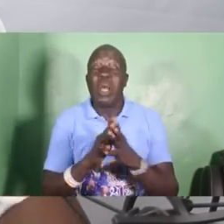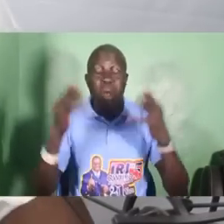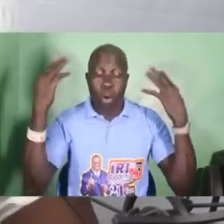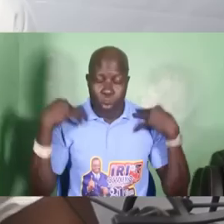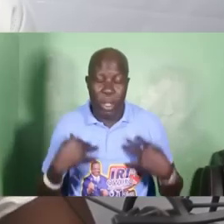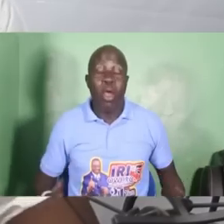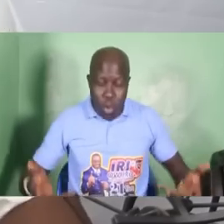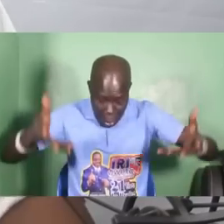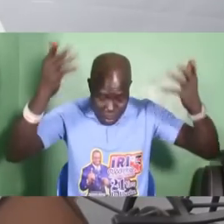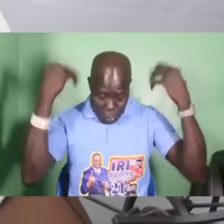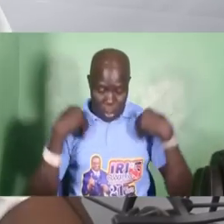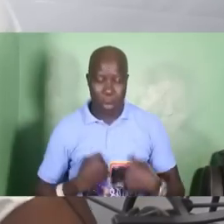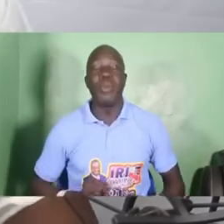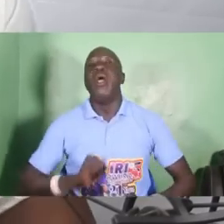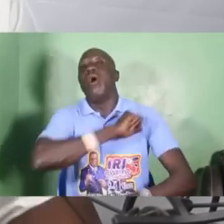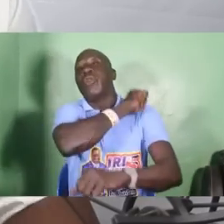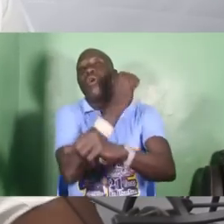oh god my jesus my god